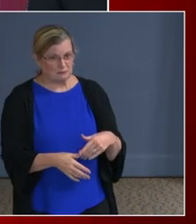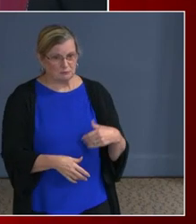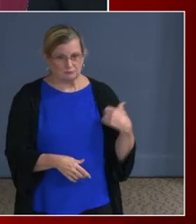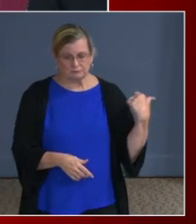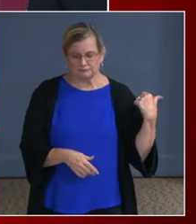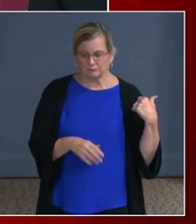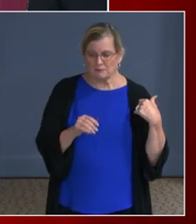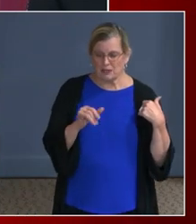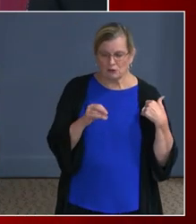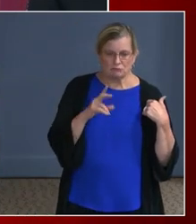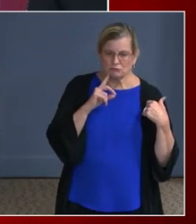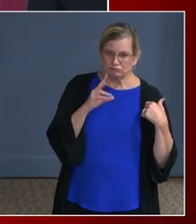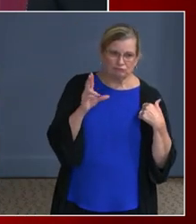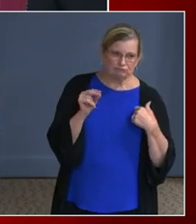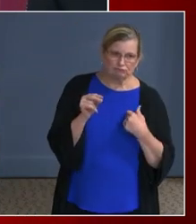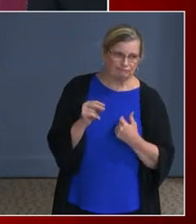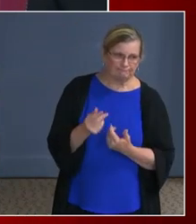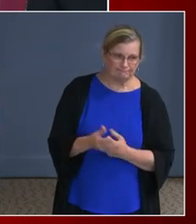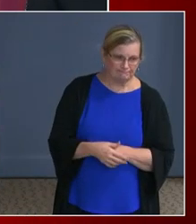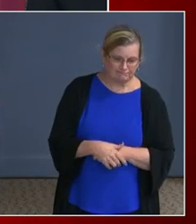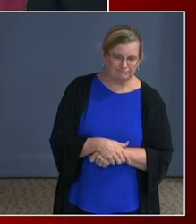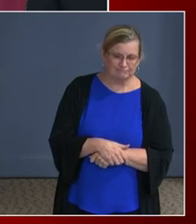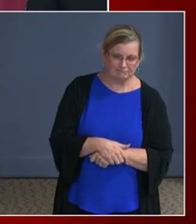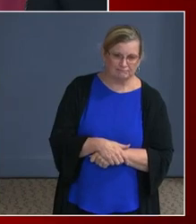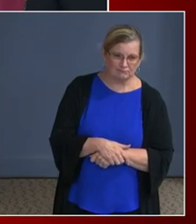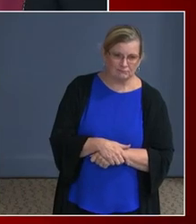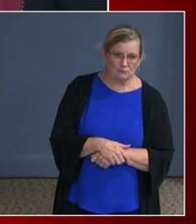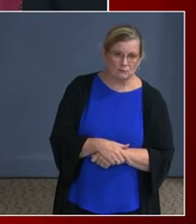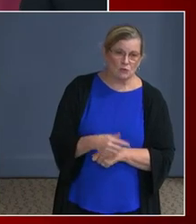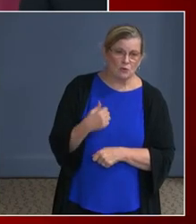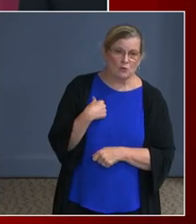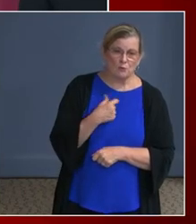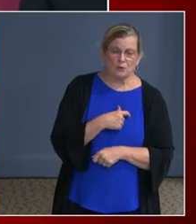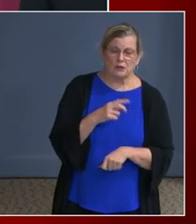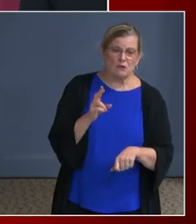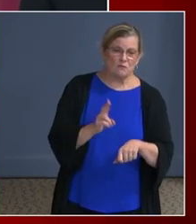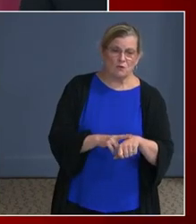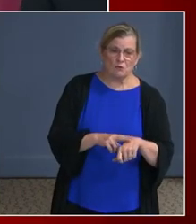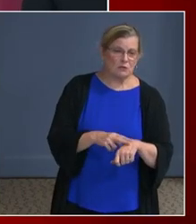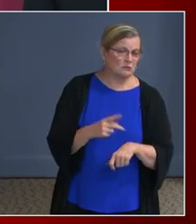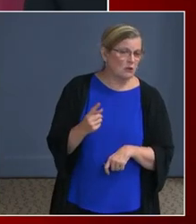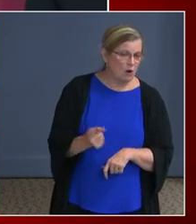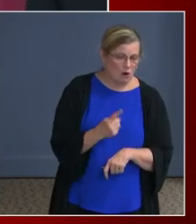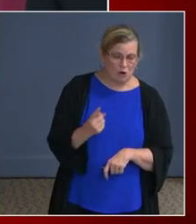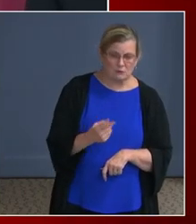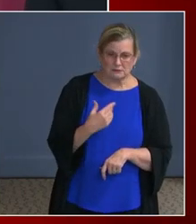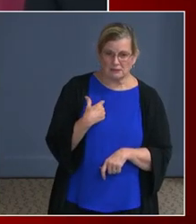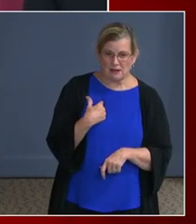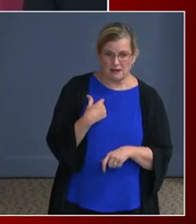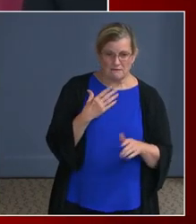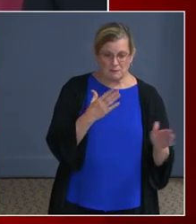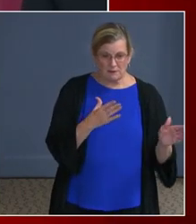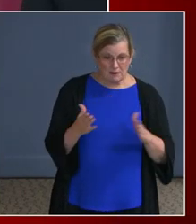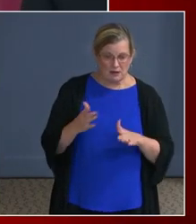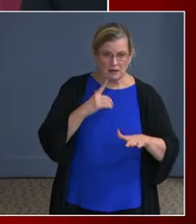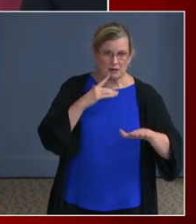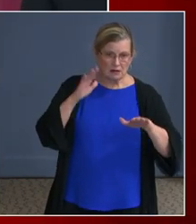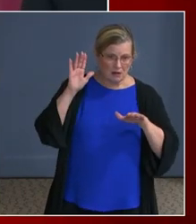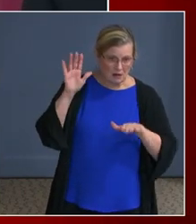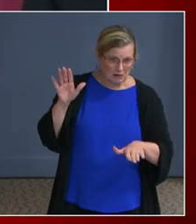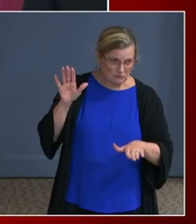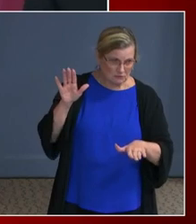Although we of course are always planning inaugural activities, and that inauguration